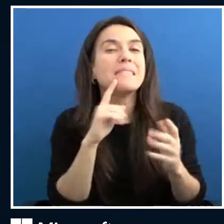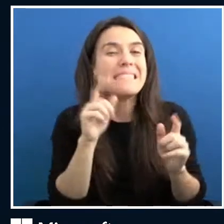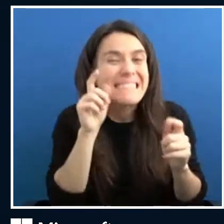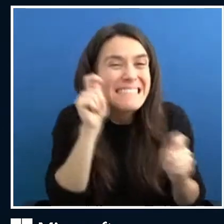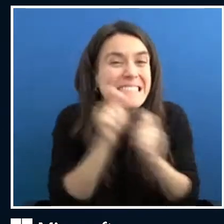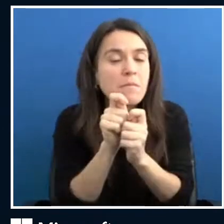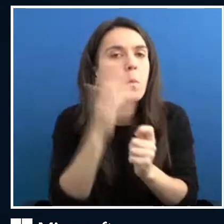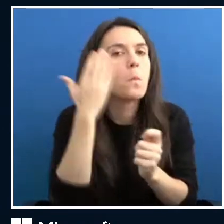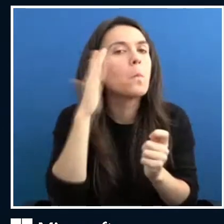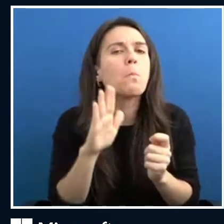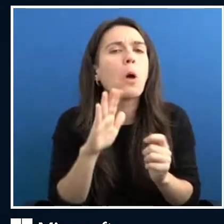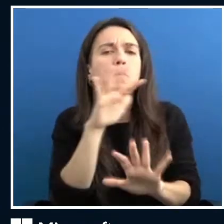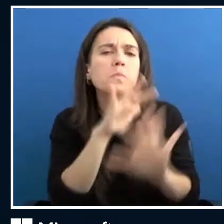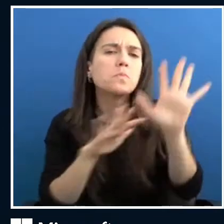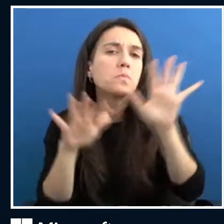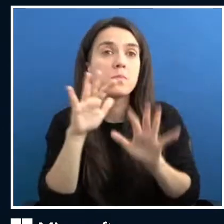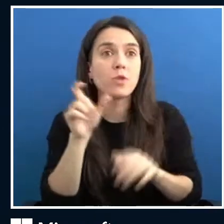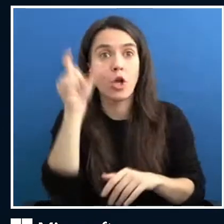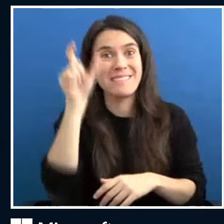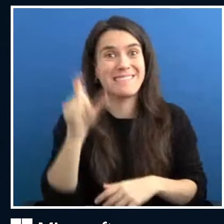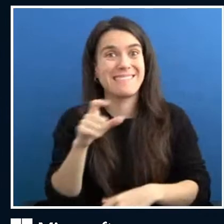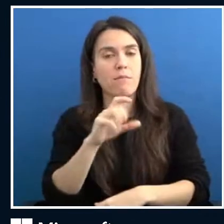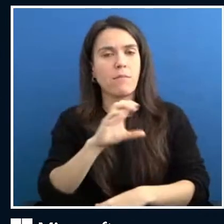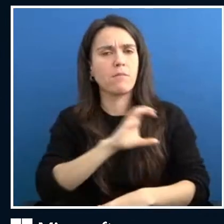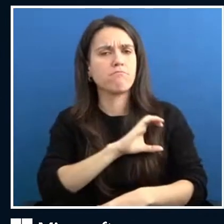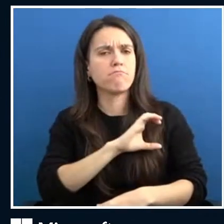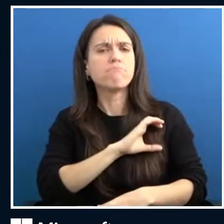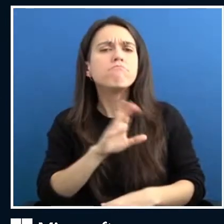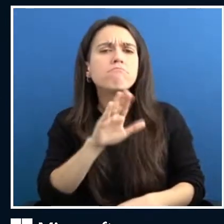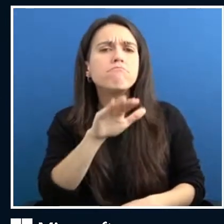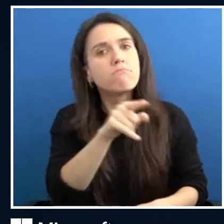that security agent would ask the customer to leave.